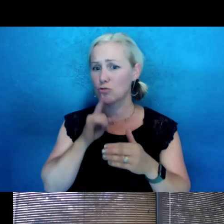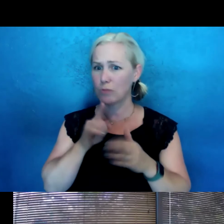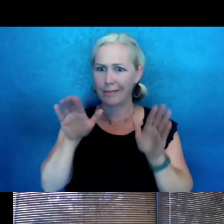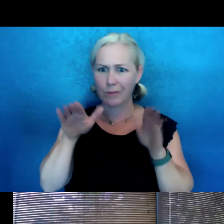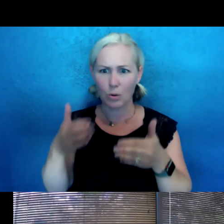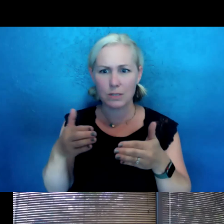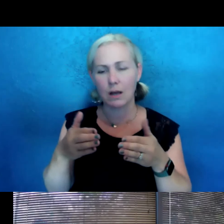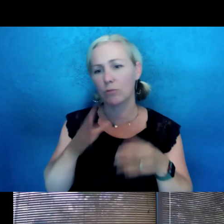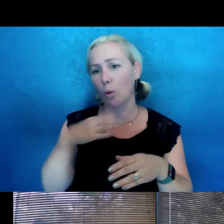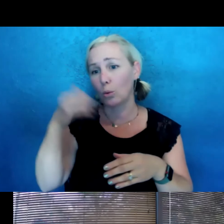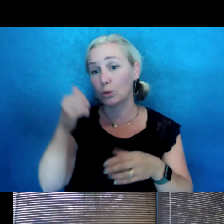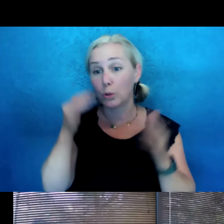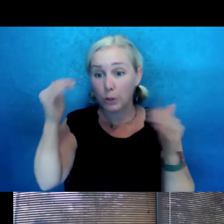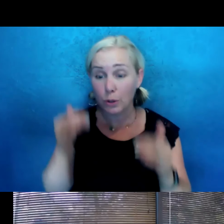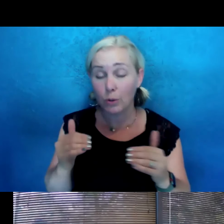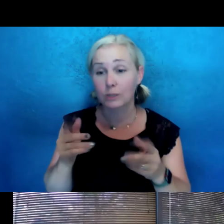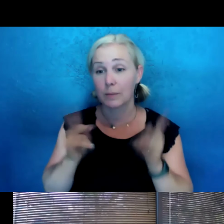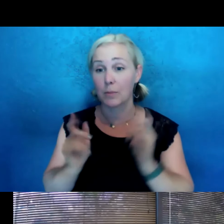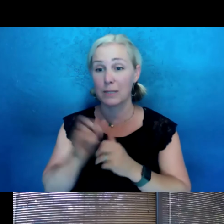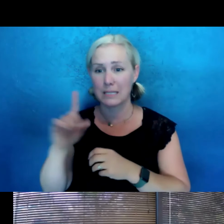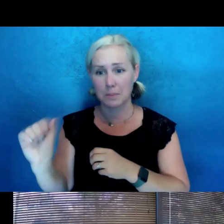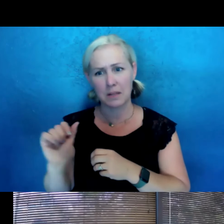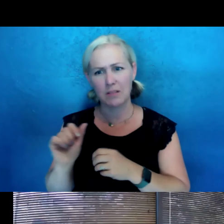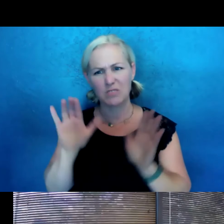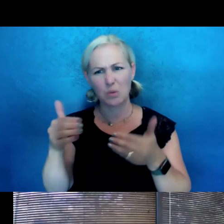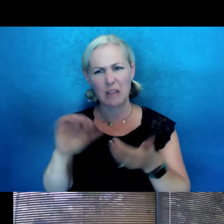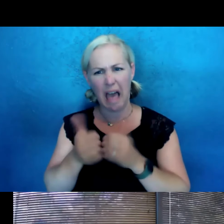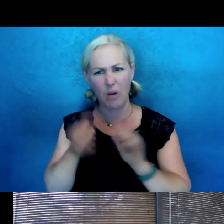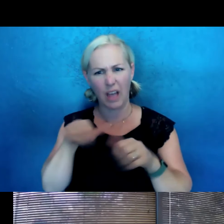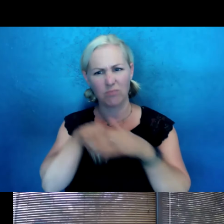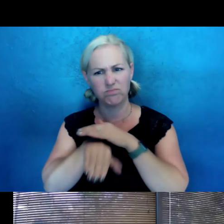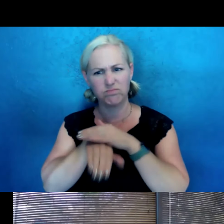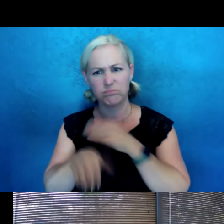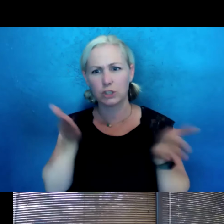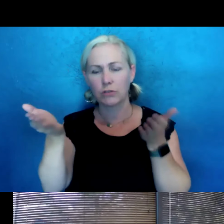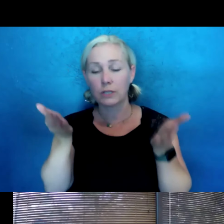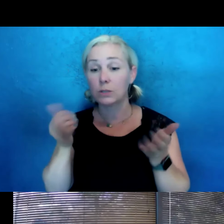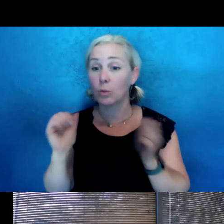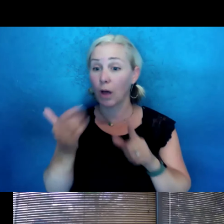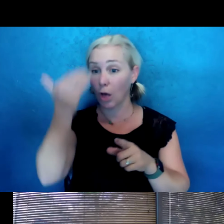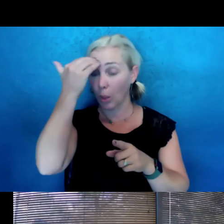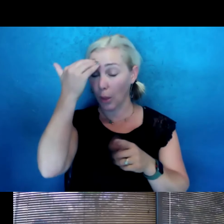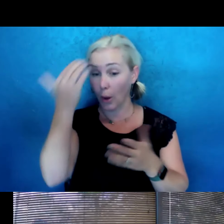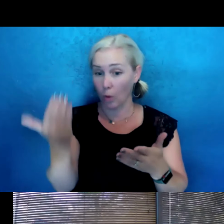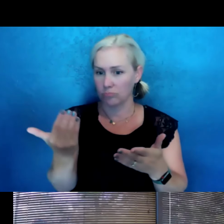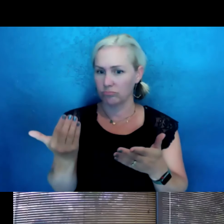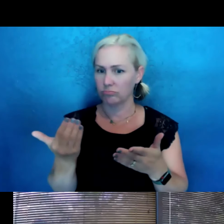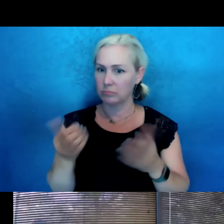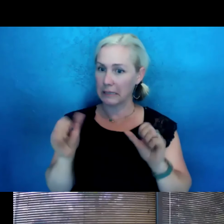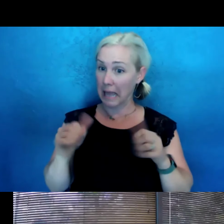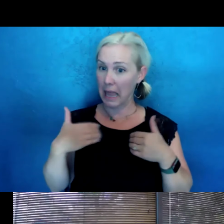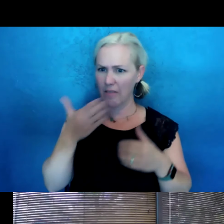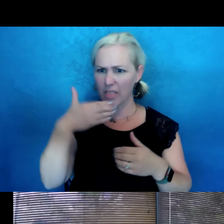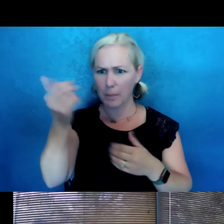with disabilities and how people access services, but because we all know that at the end of the day, you can have the best programs